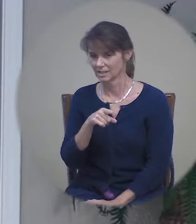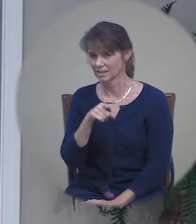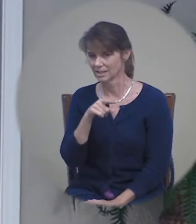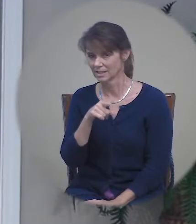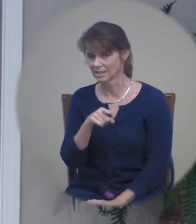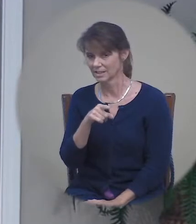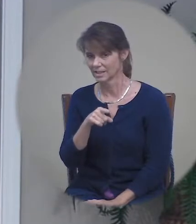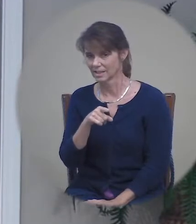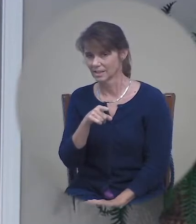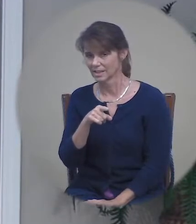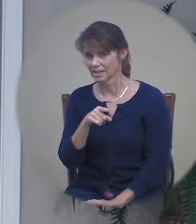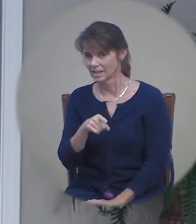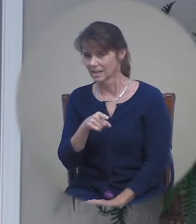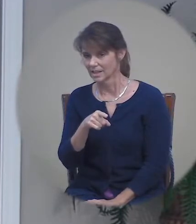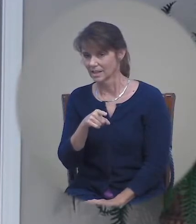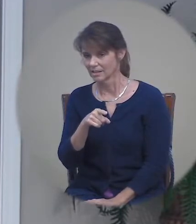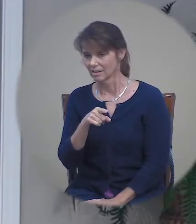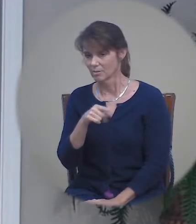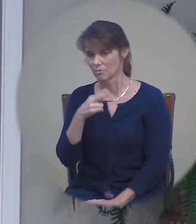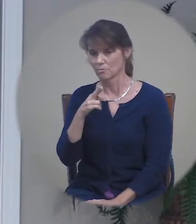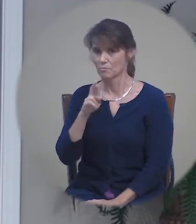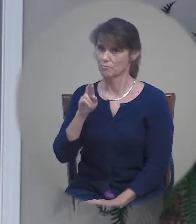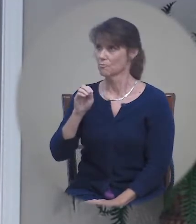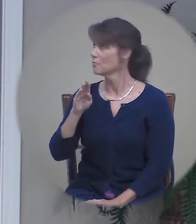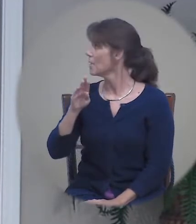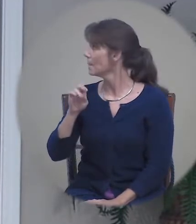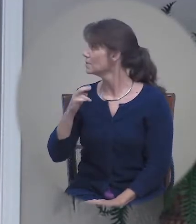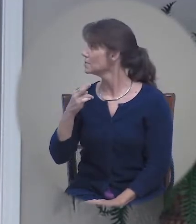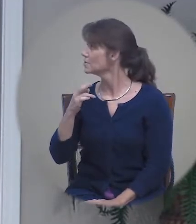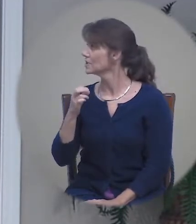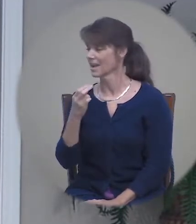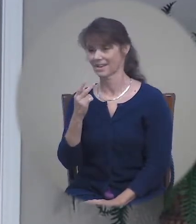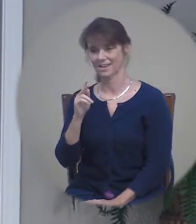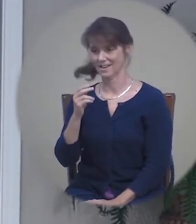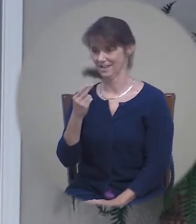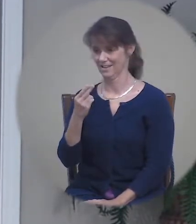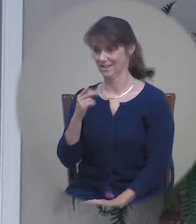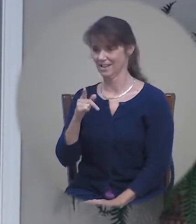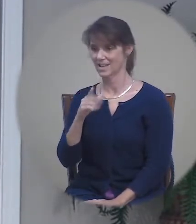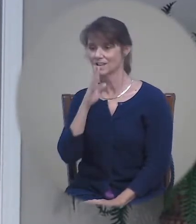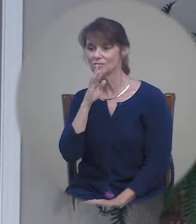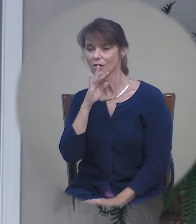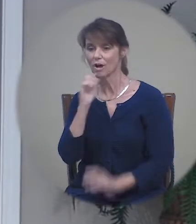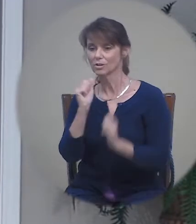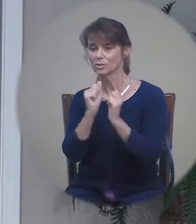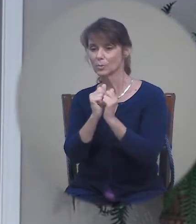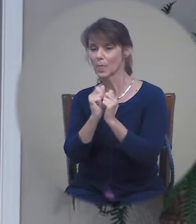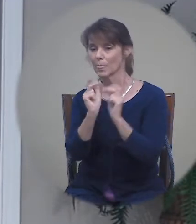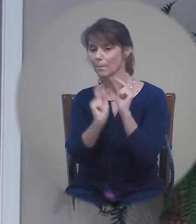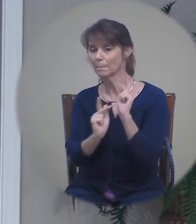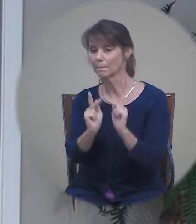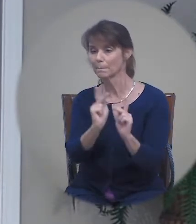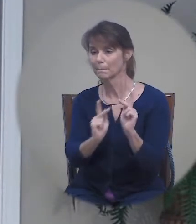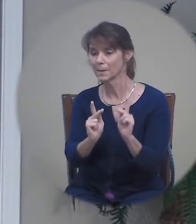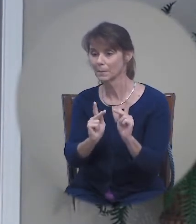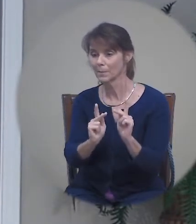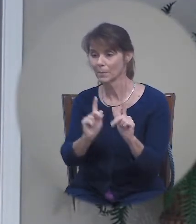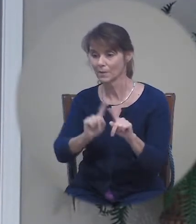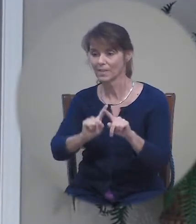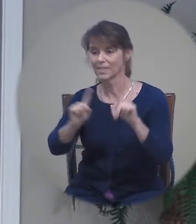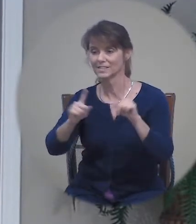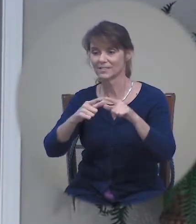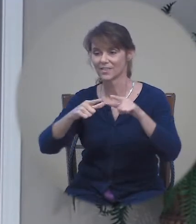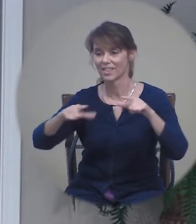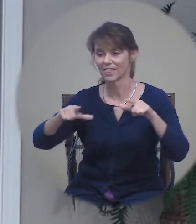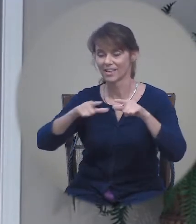the populace of the city of Jerusalem. And they make a request. Continue to speak with us in Judean or Hebrew and